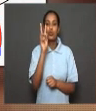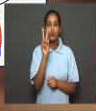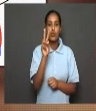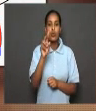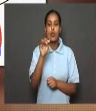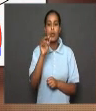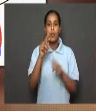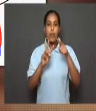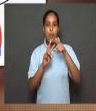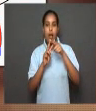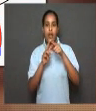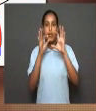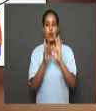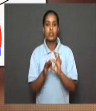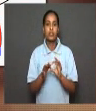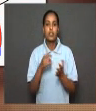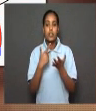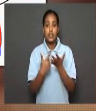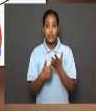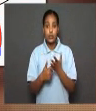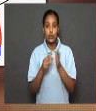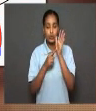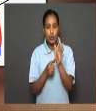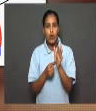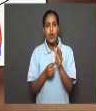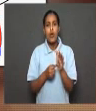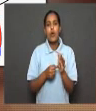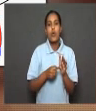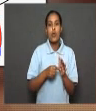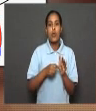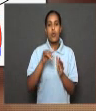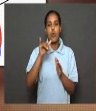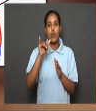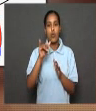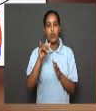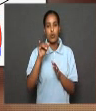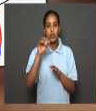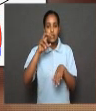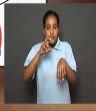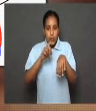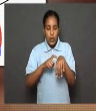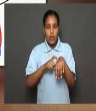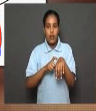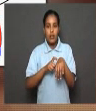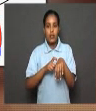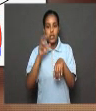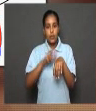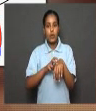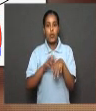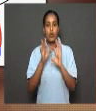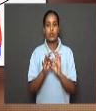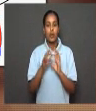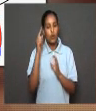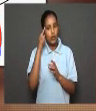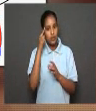pi bonds. This shows us why double and triple bonds were only